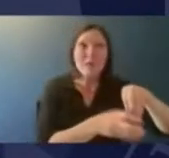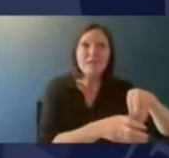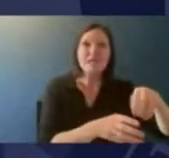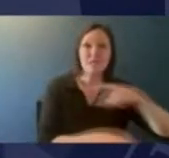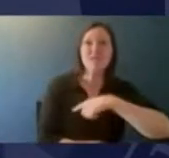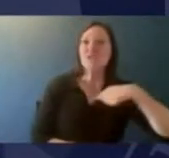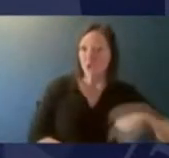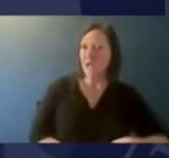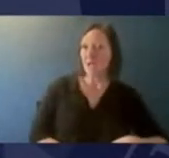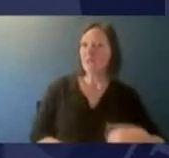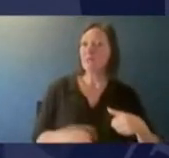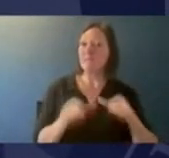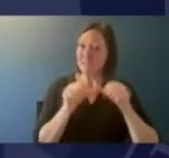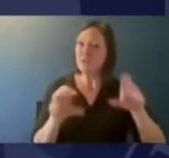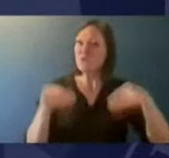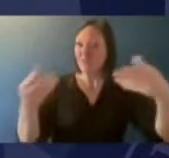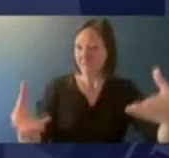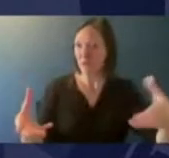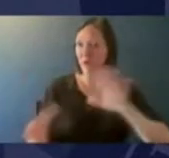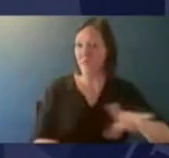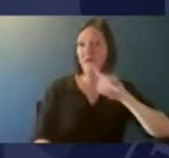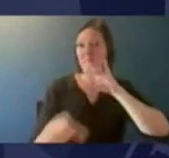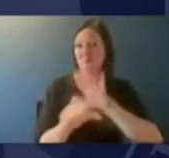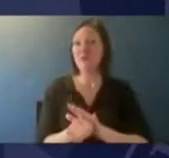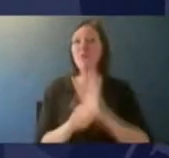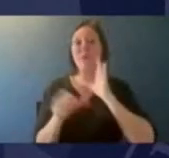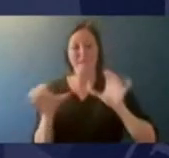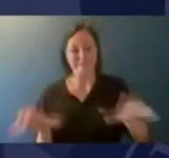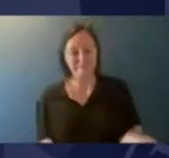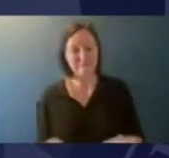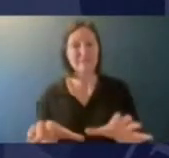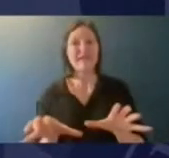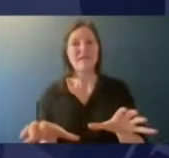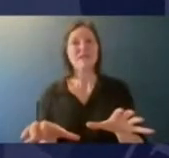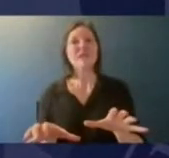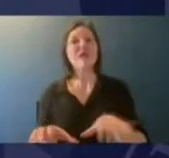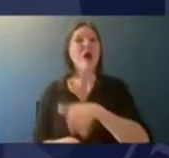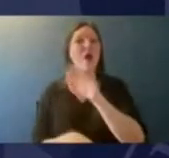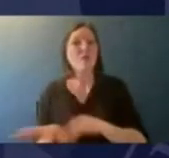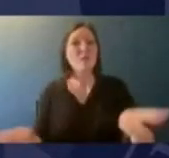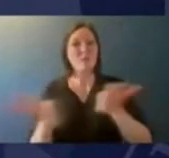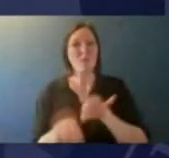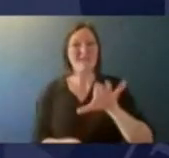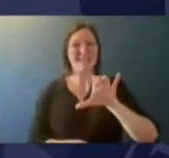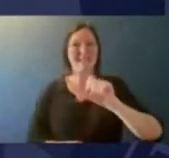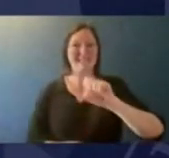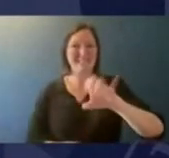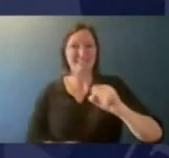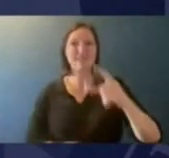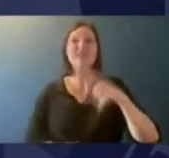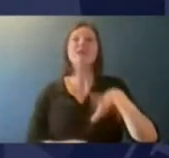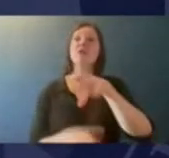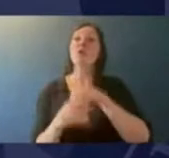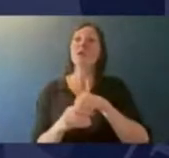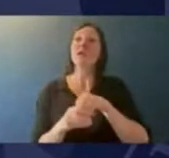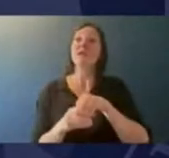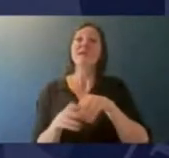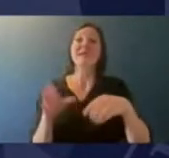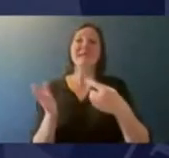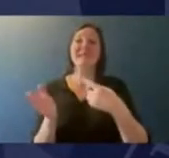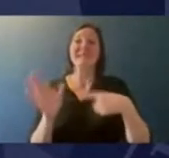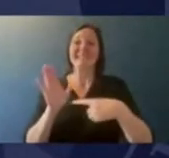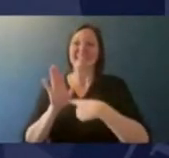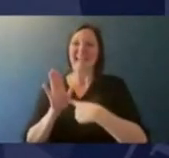also continue to urge action in other critical cases, and this includes the completion of debt treatment